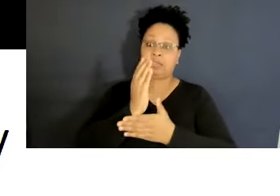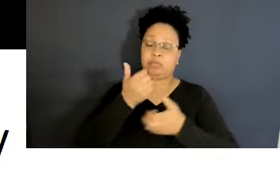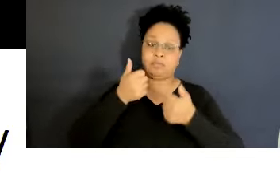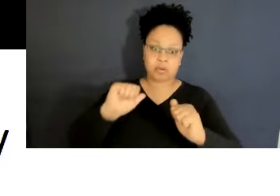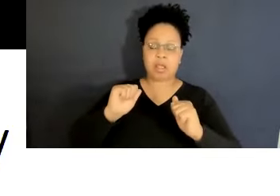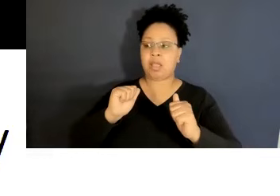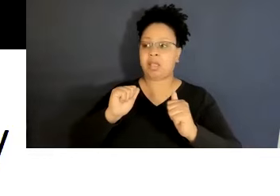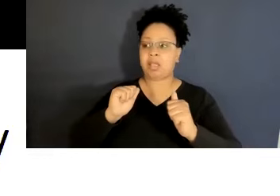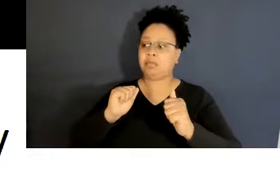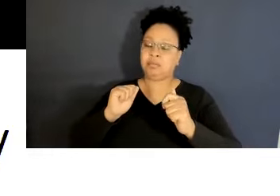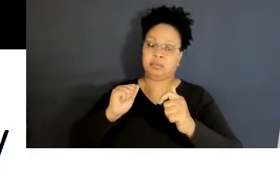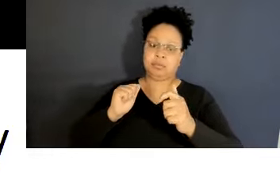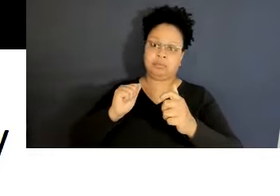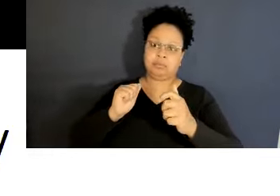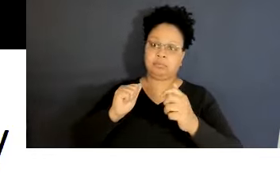soon be in danger.